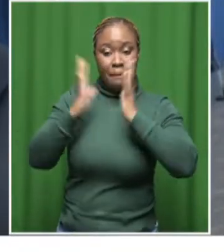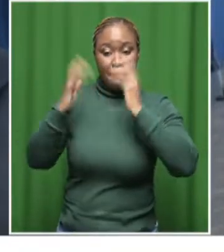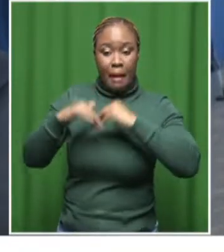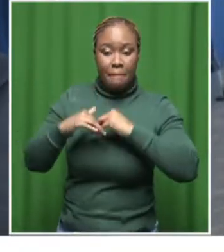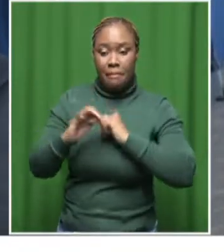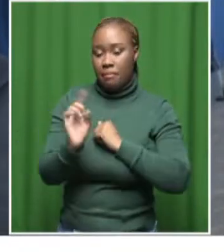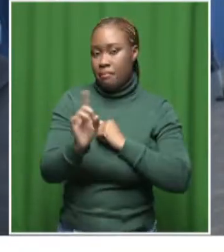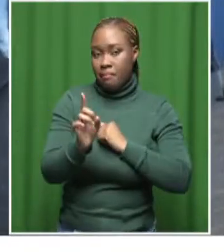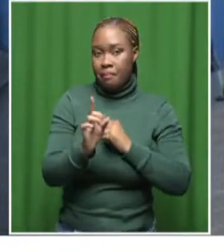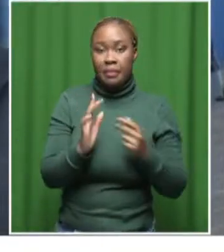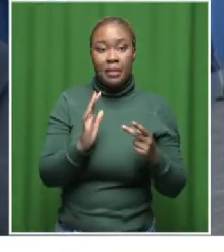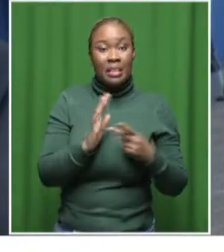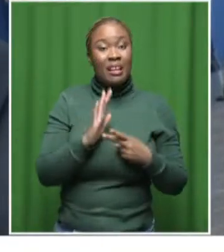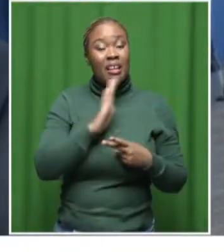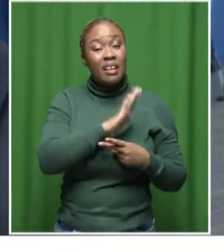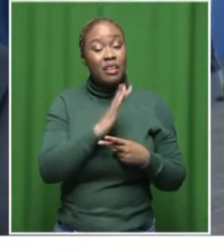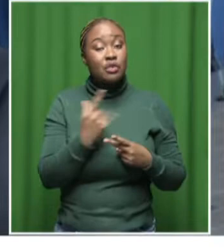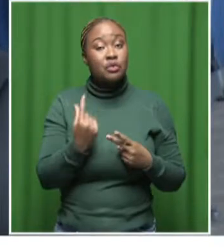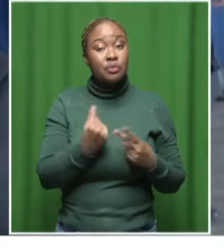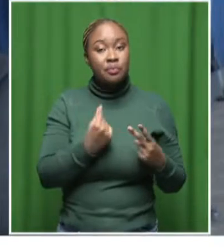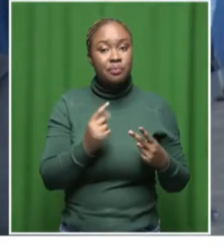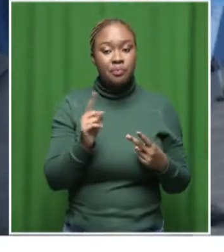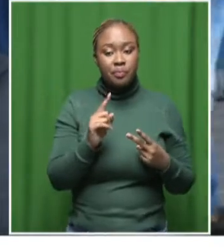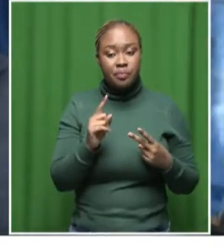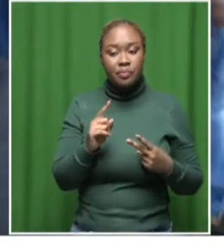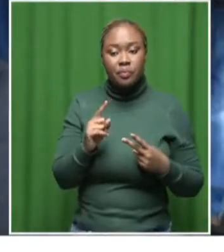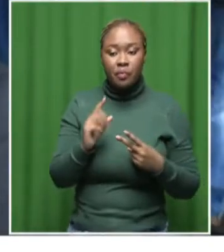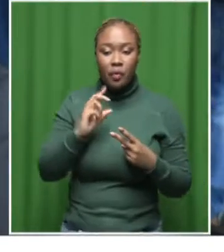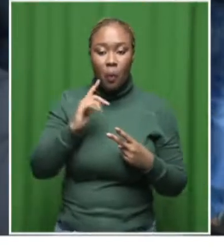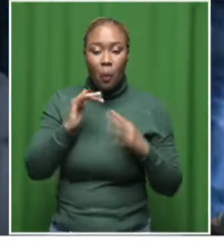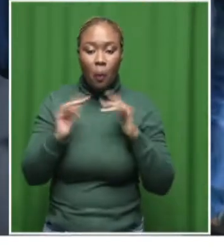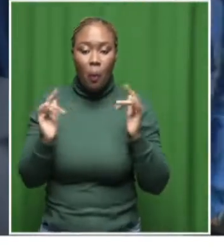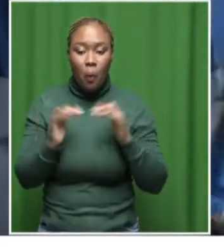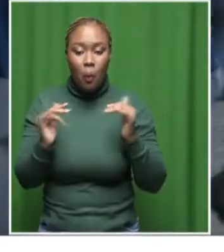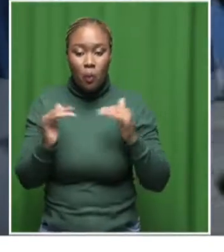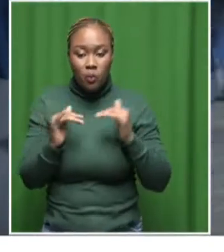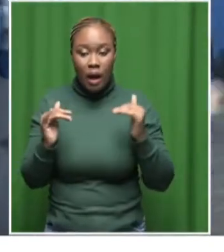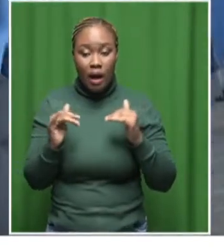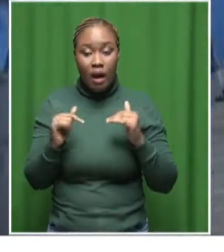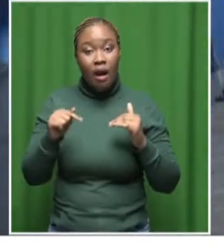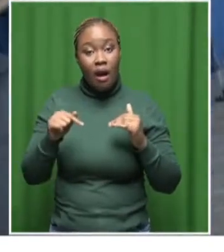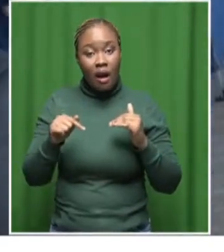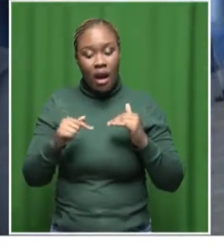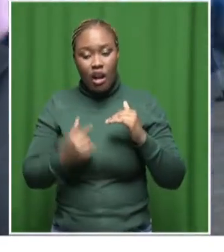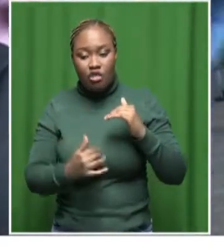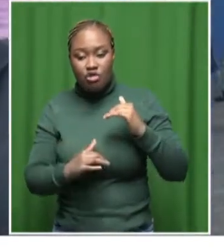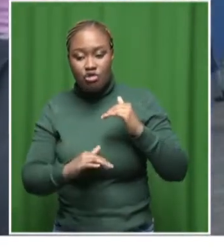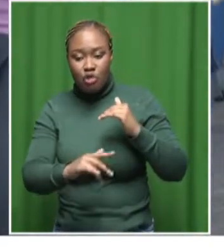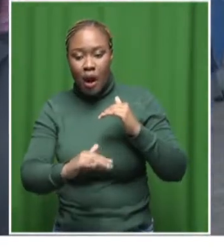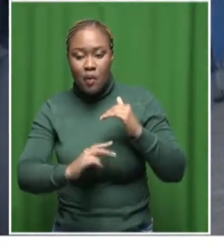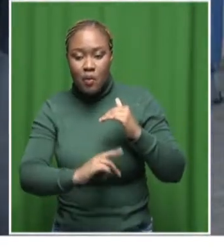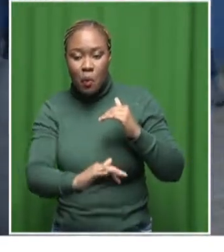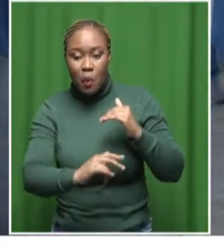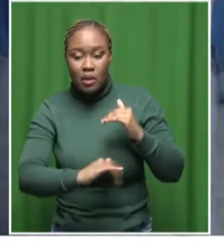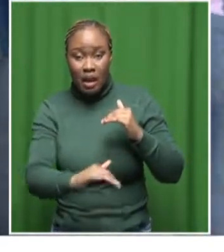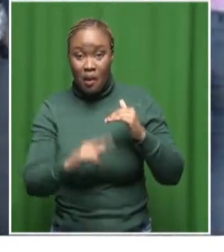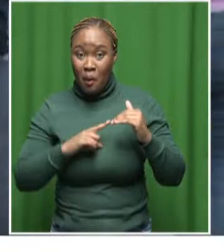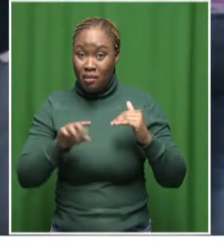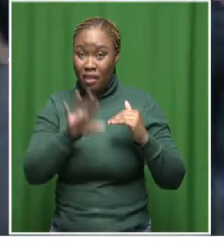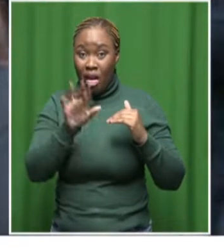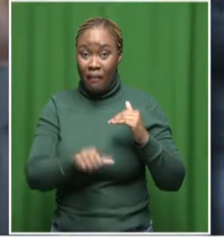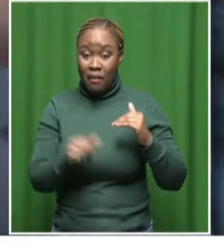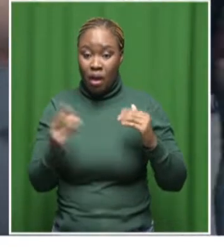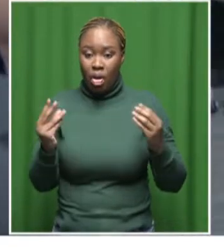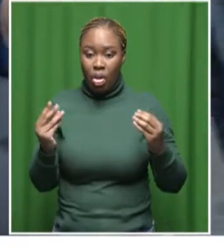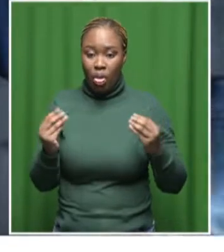applications in groundwater. In South Africa, we have become a more water-scarce country, and so we need to complement